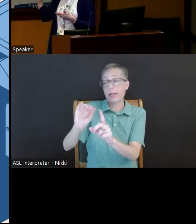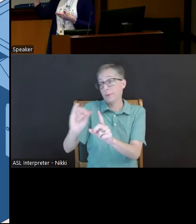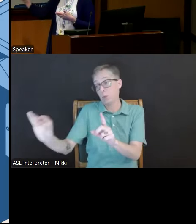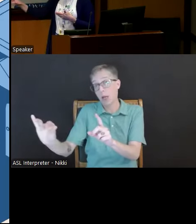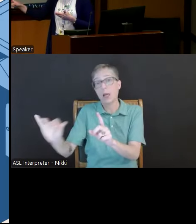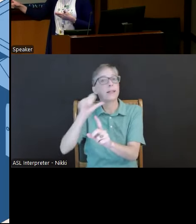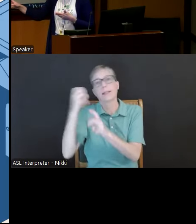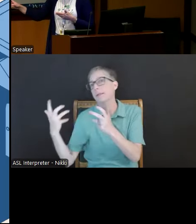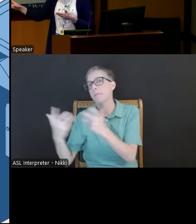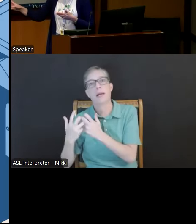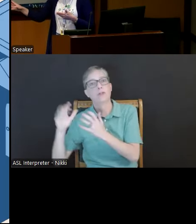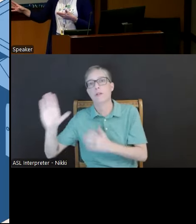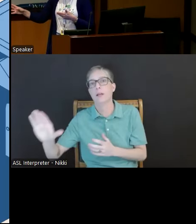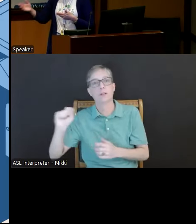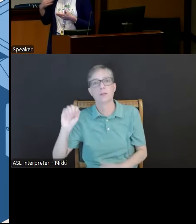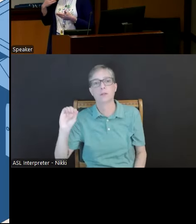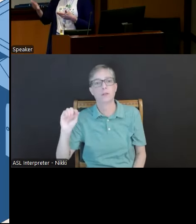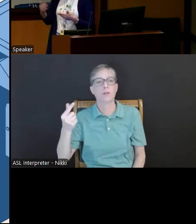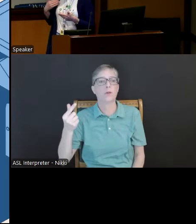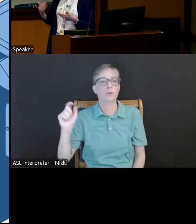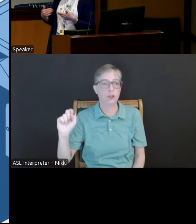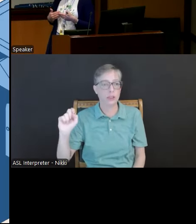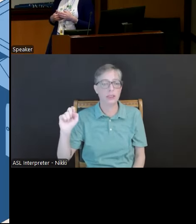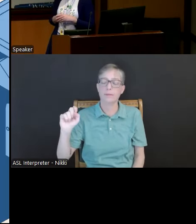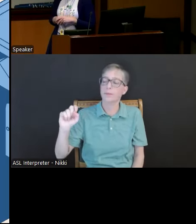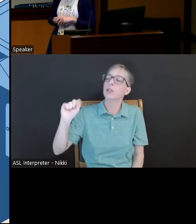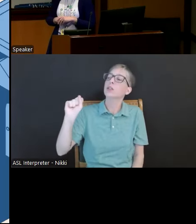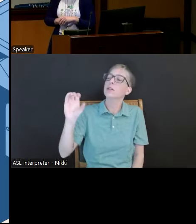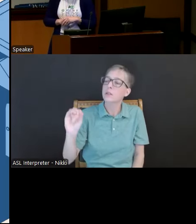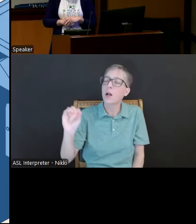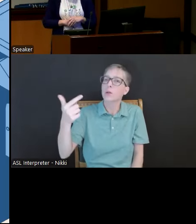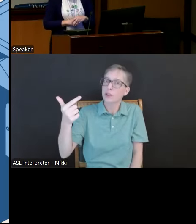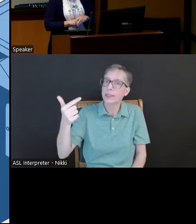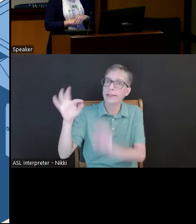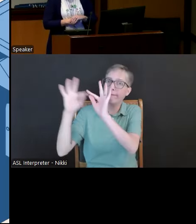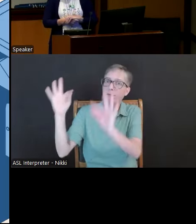patients who don't want their SOGI form updated, but it's important that I get it right.